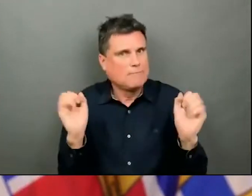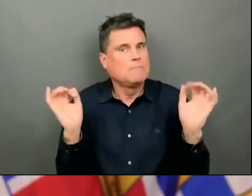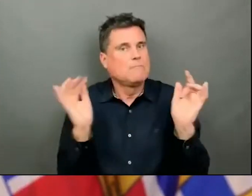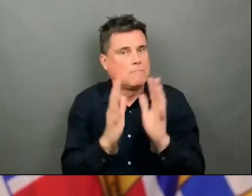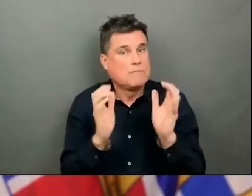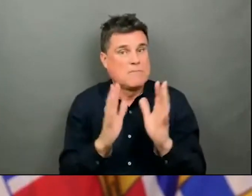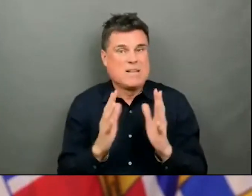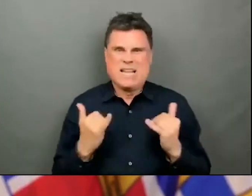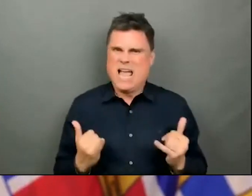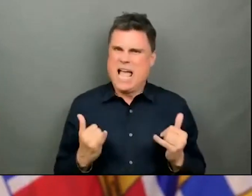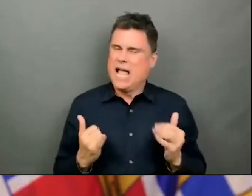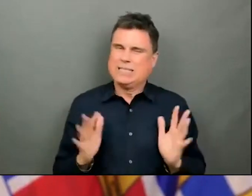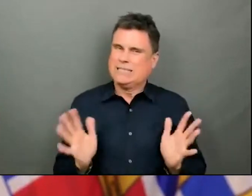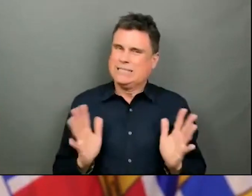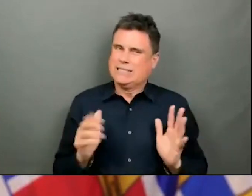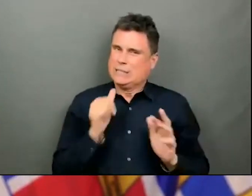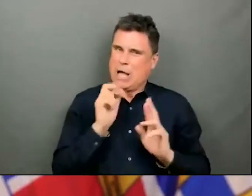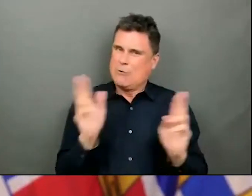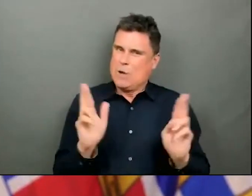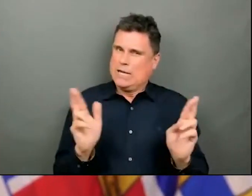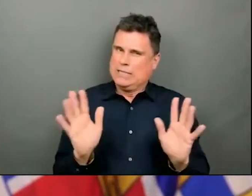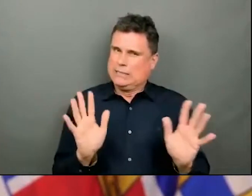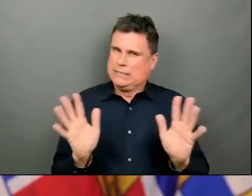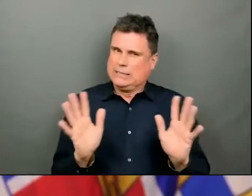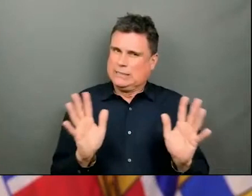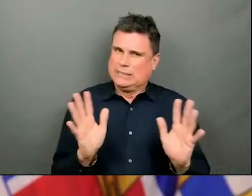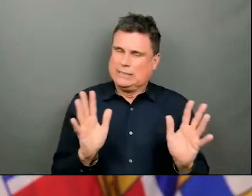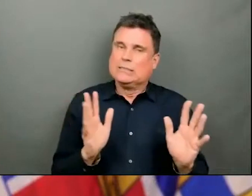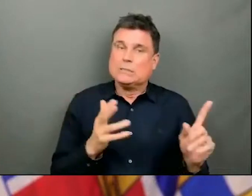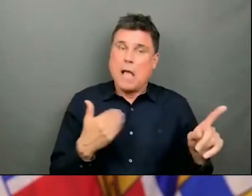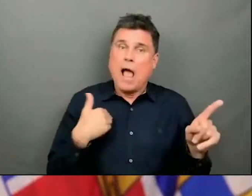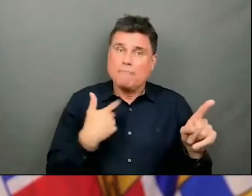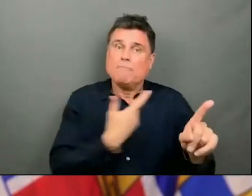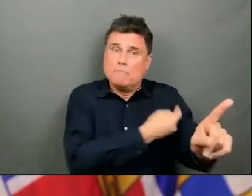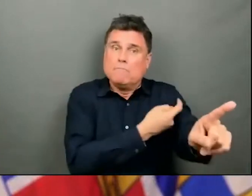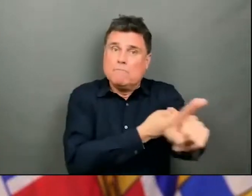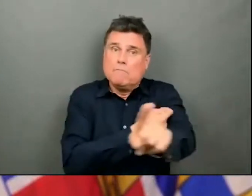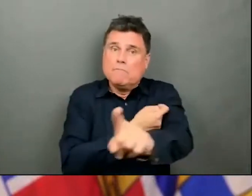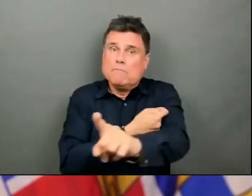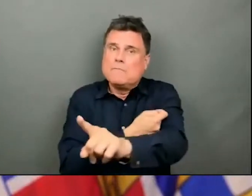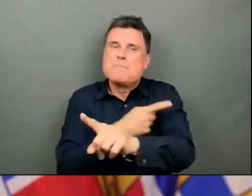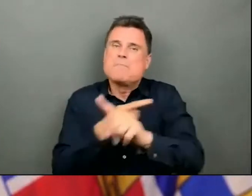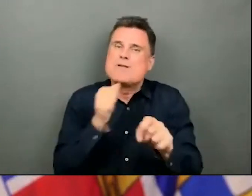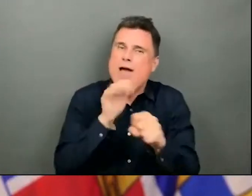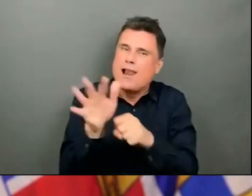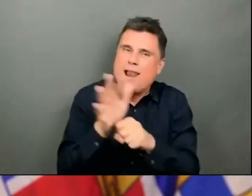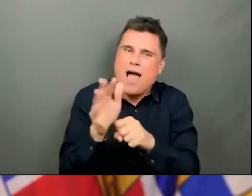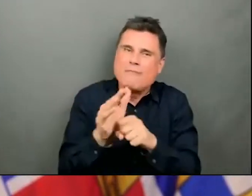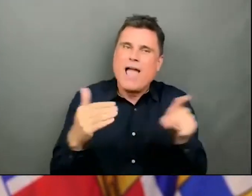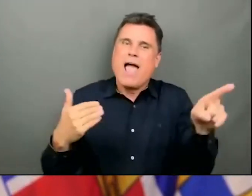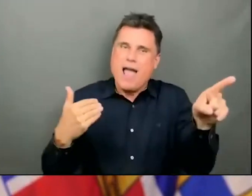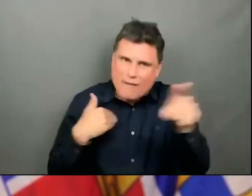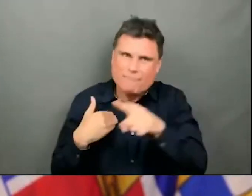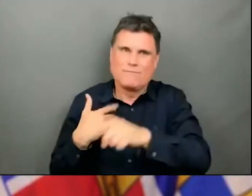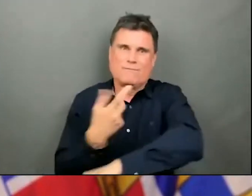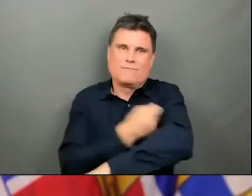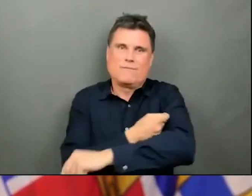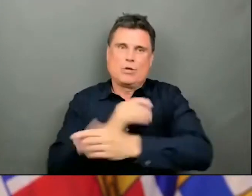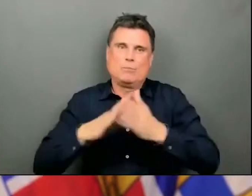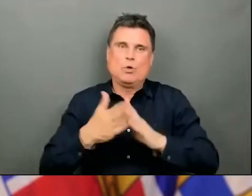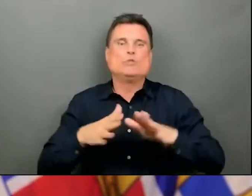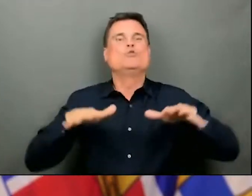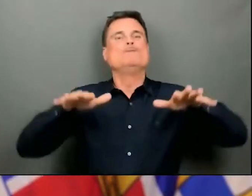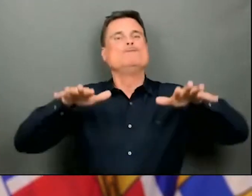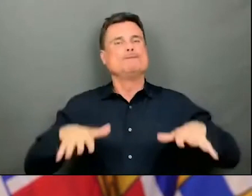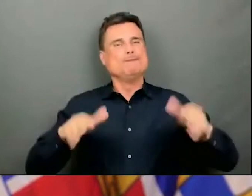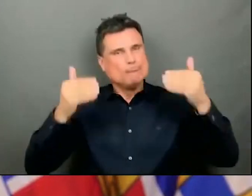position of not having enough protection at a community level that we can let down our guard. And we've seen, unfortunately, that's meant